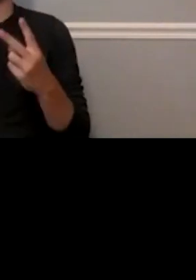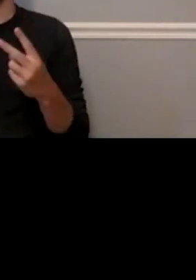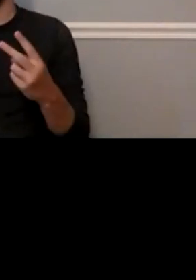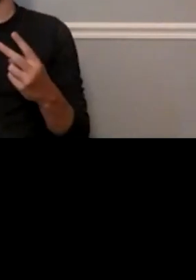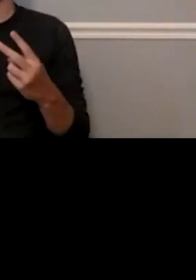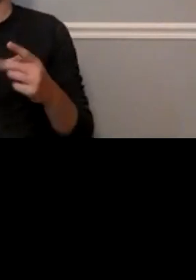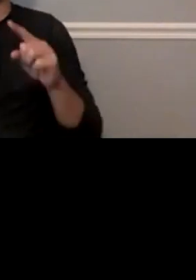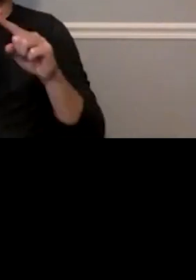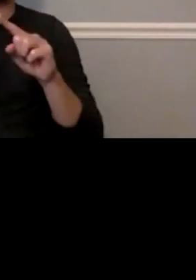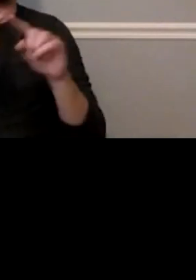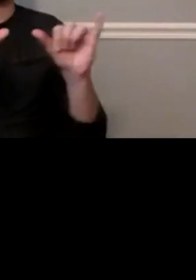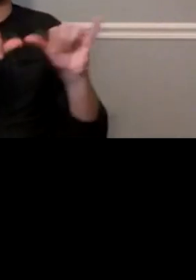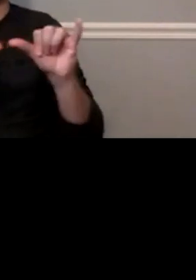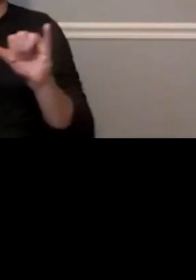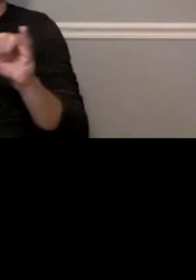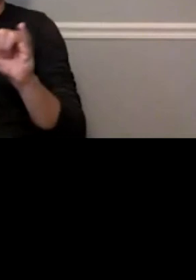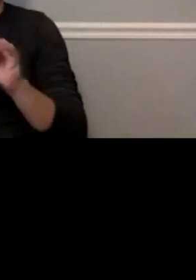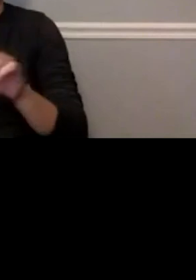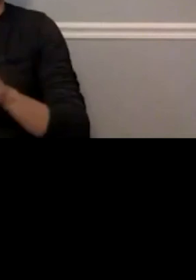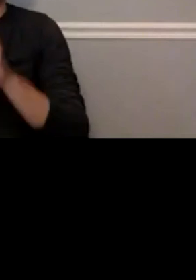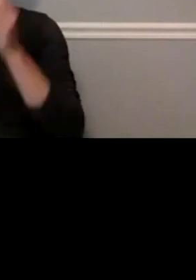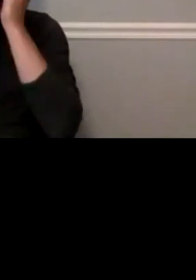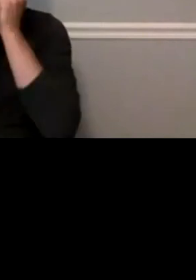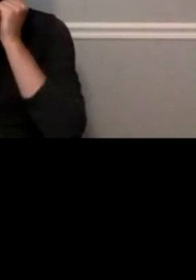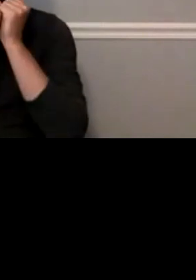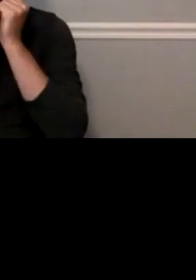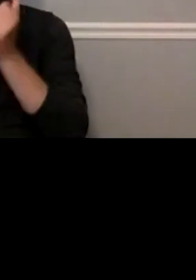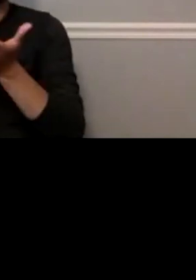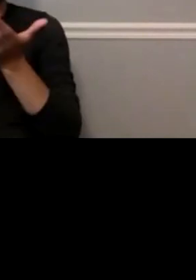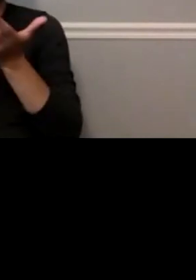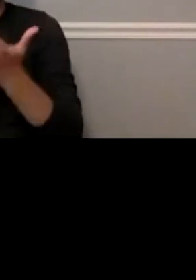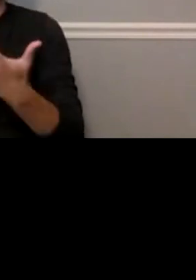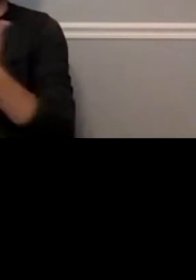be invariable to these confounders.